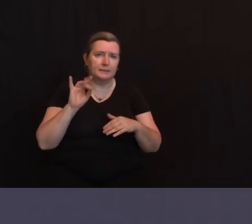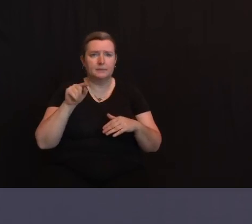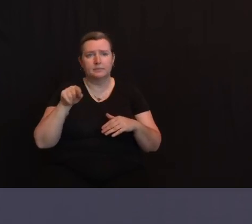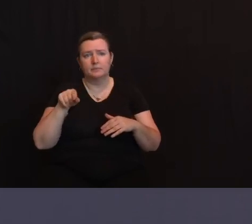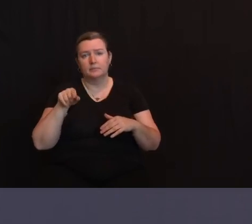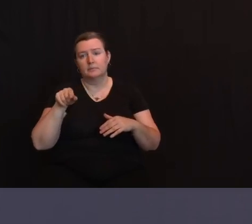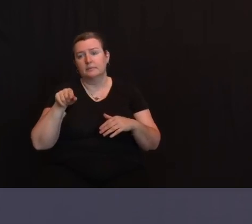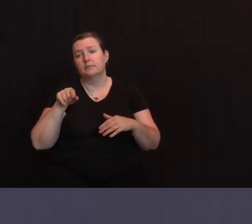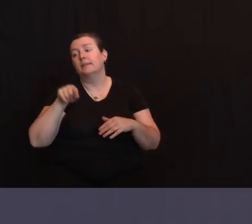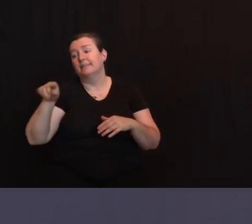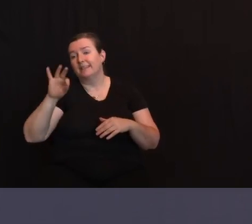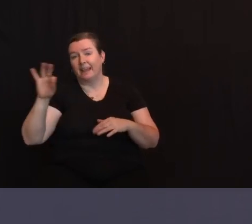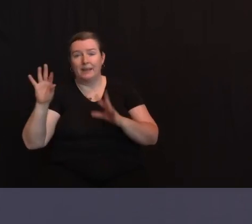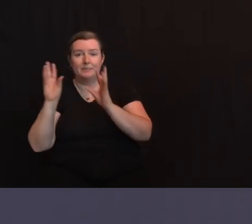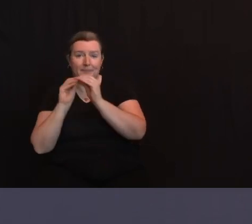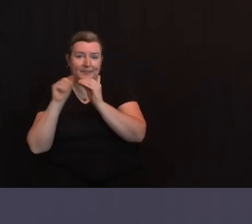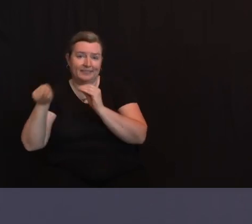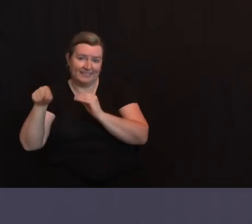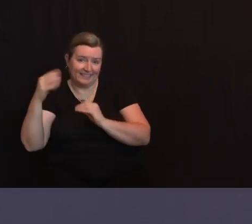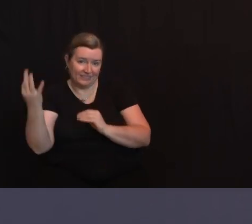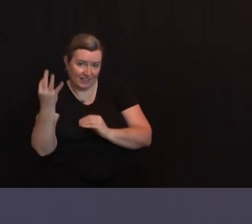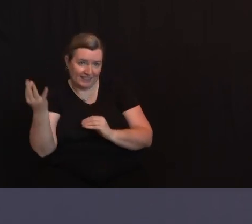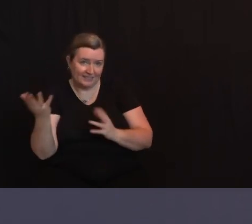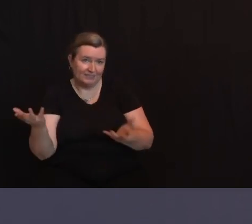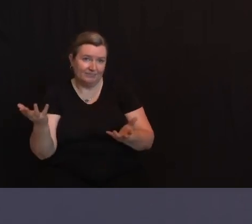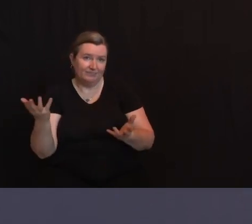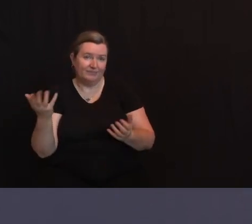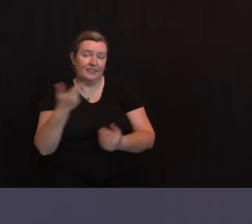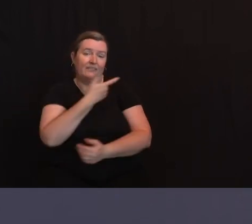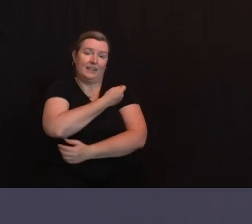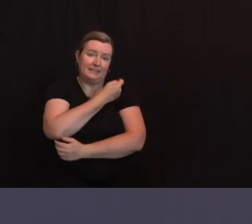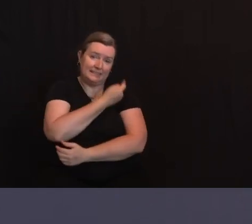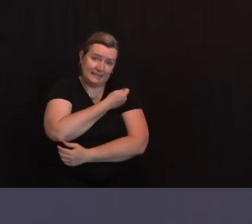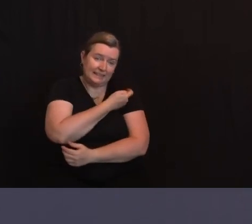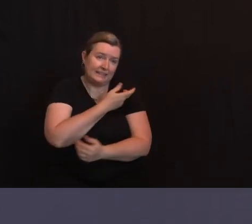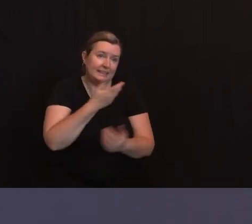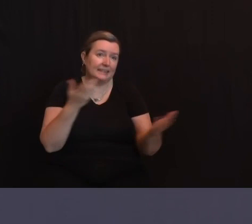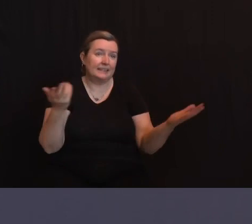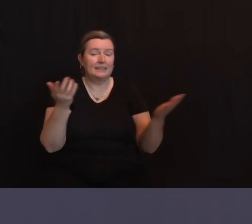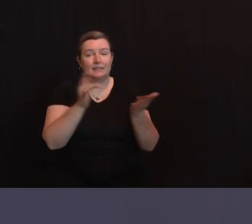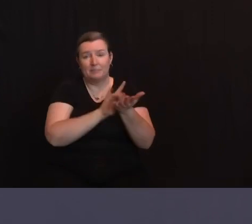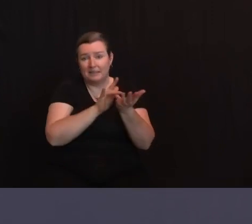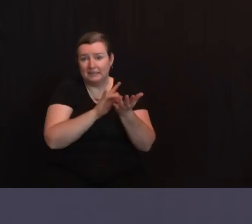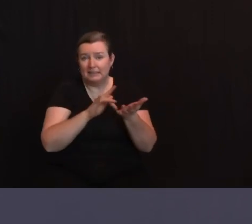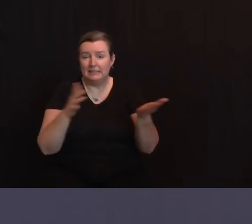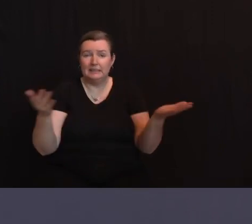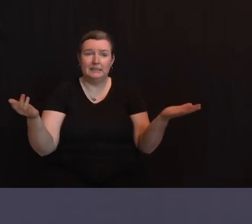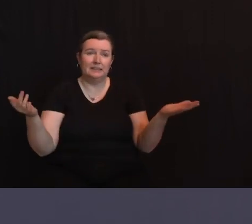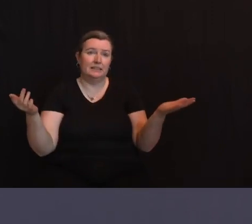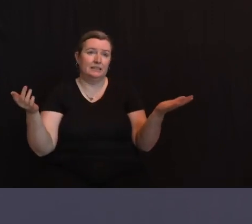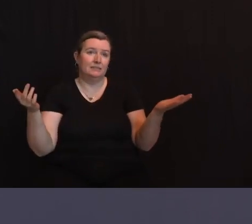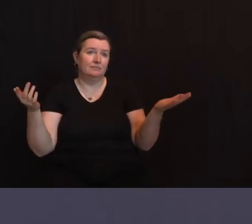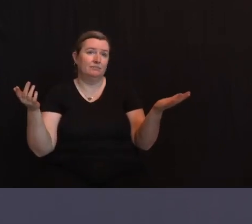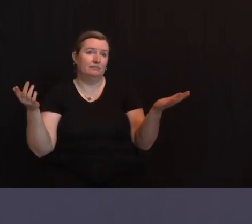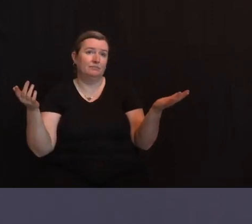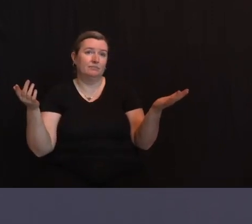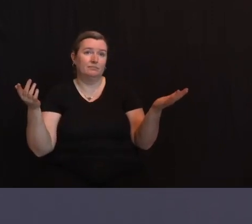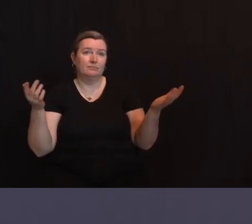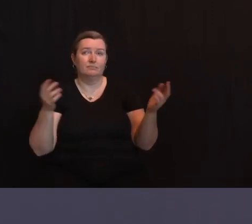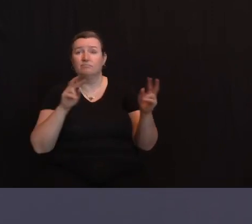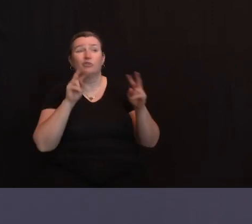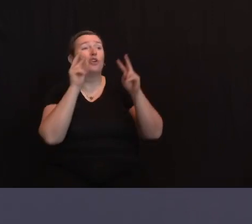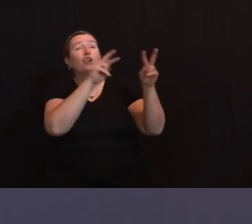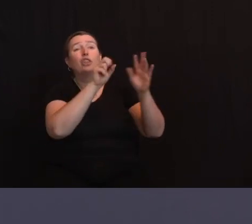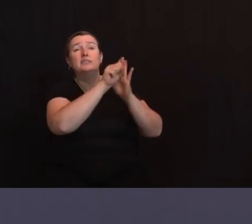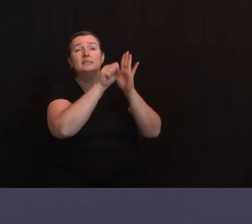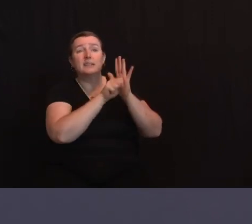hope whether it's vaccine, therapeutics, other states just coming down to sort of some low level of infection, and